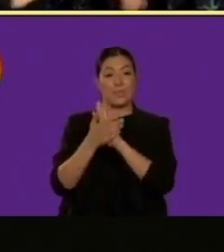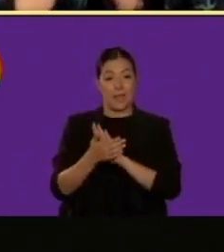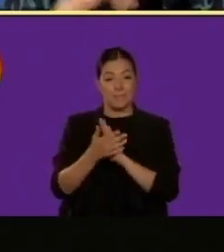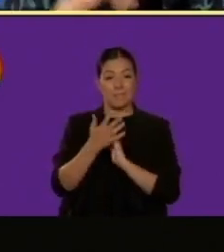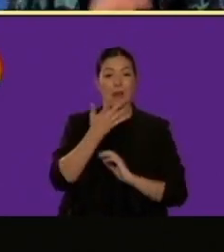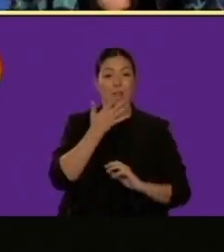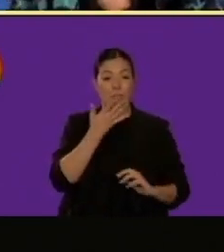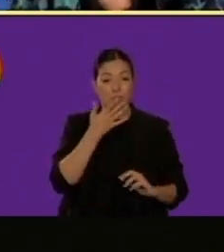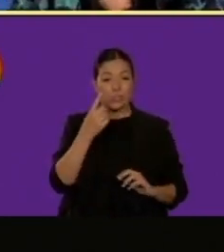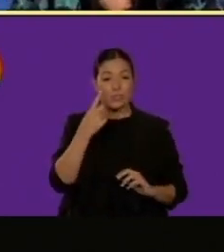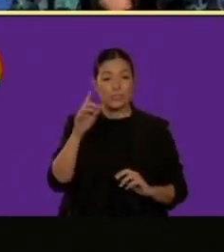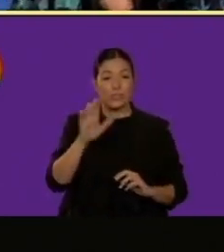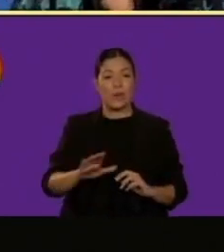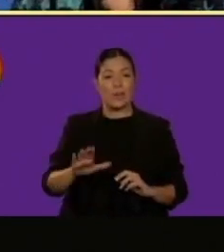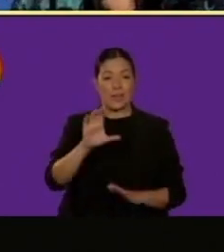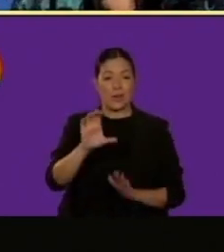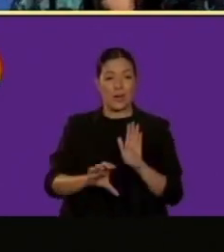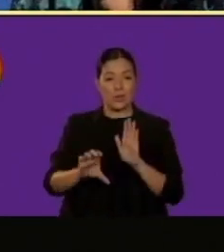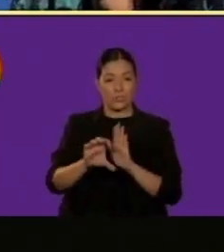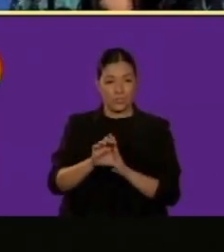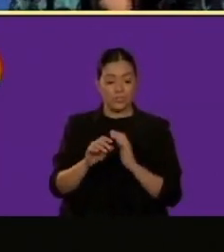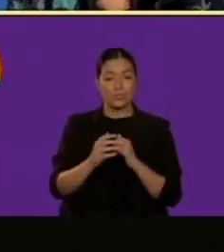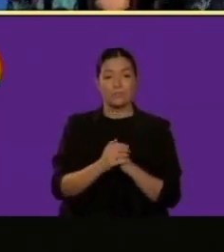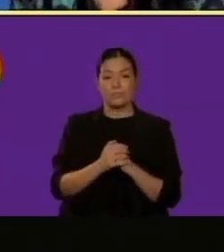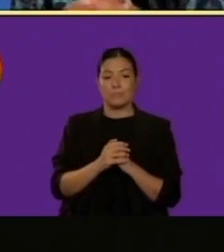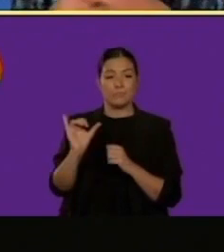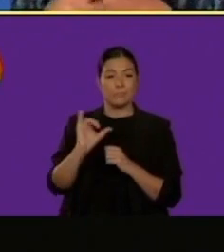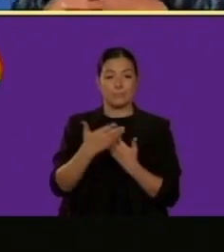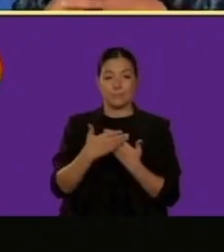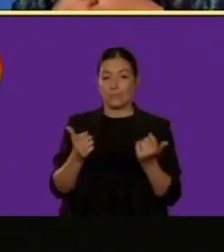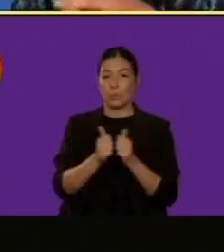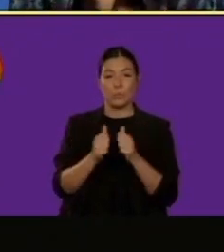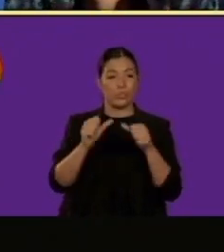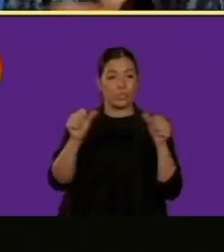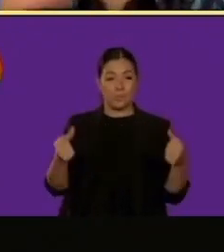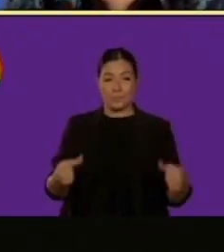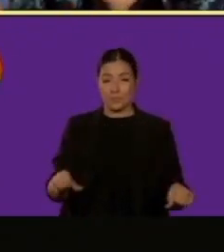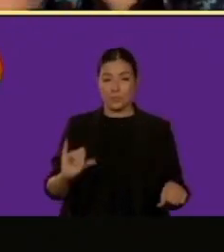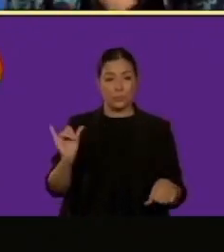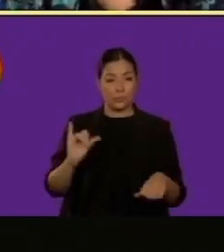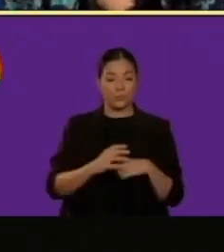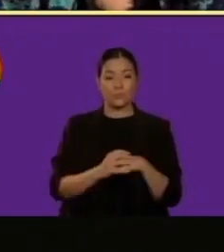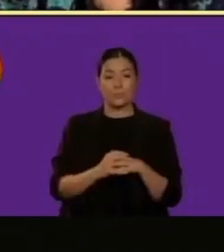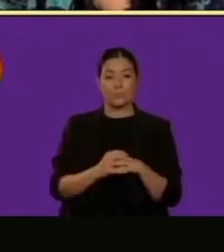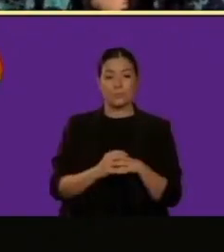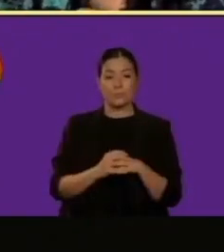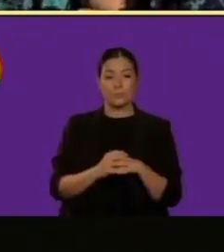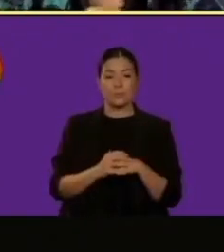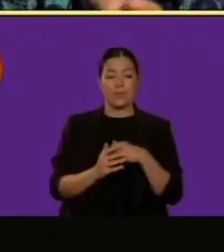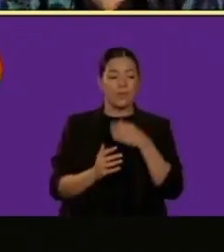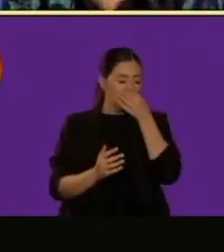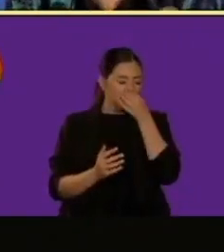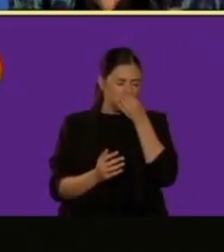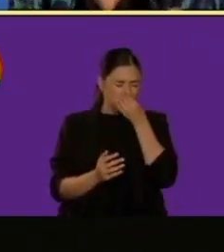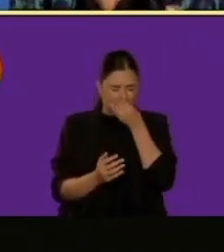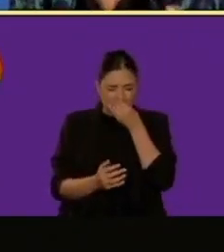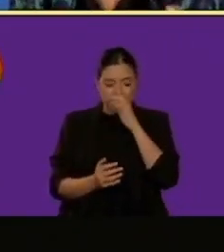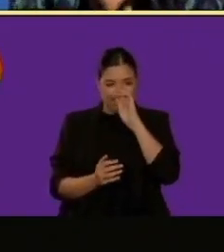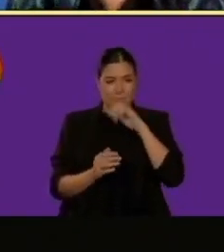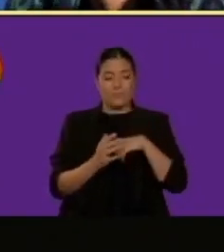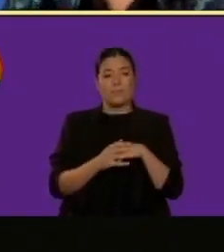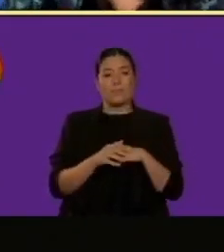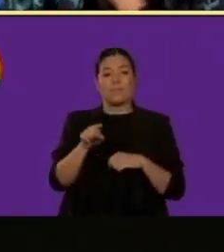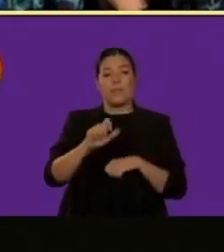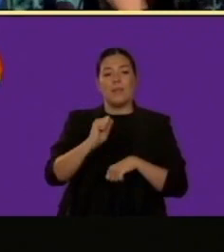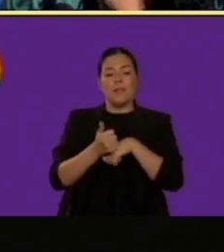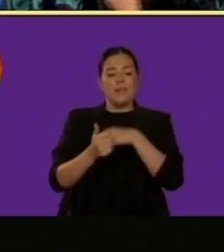who designed eligió this el character, rojo he chose the porque red tiene color mucha energía, el because it has a lot círculo of porque energy, le gusta and the trabajar con circles otros, because